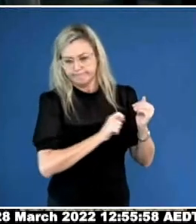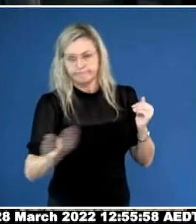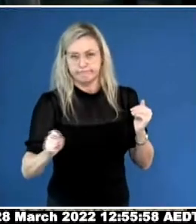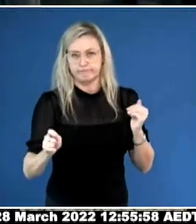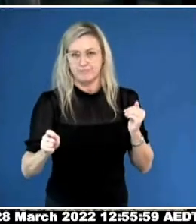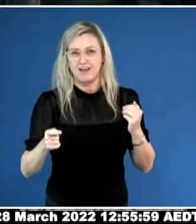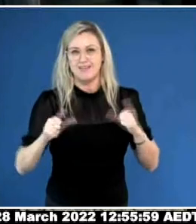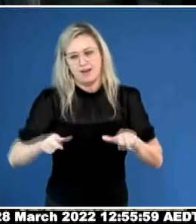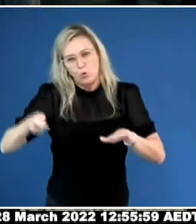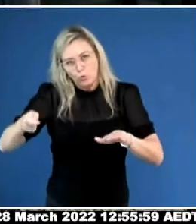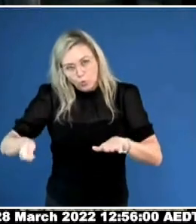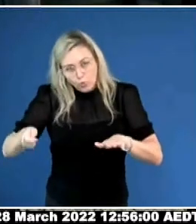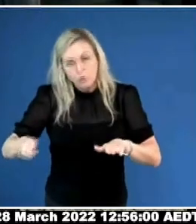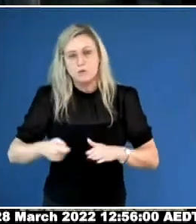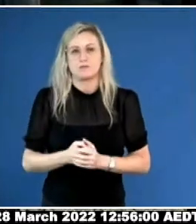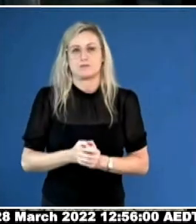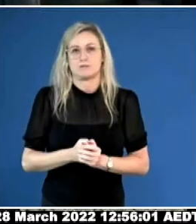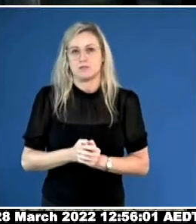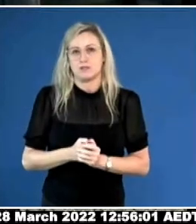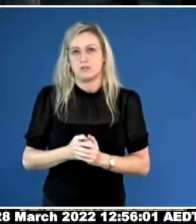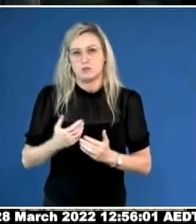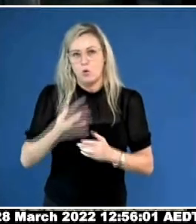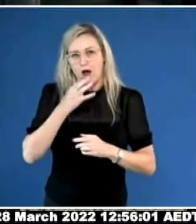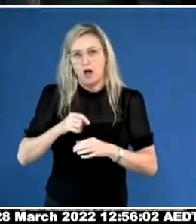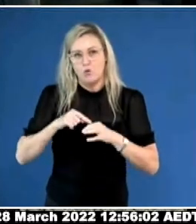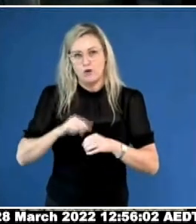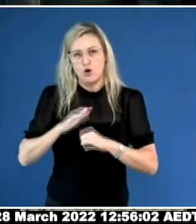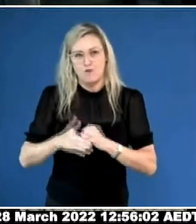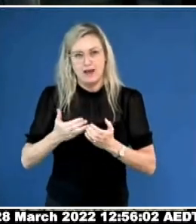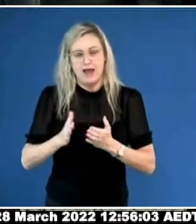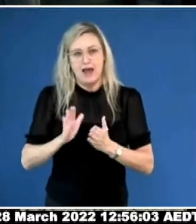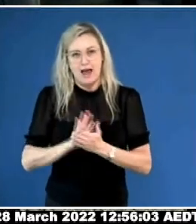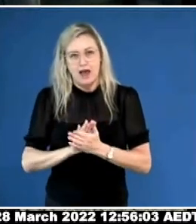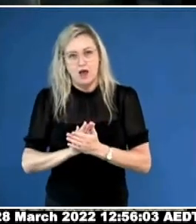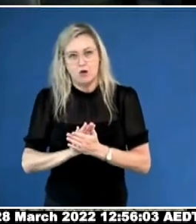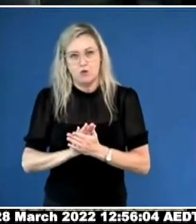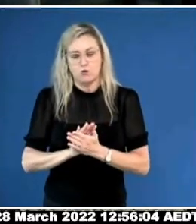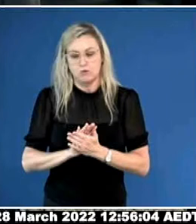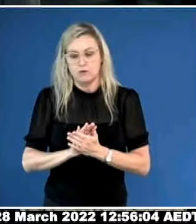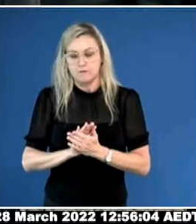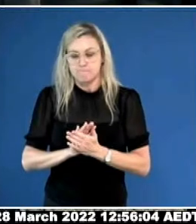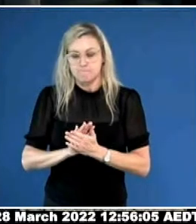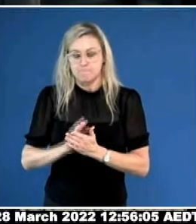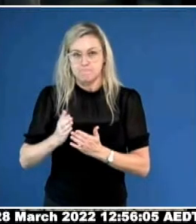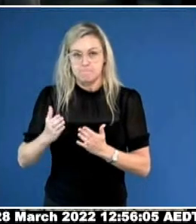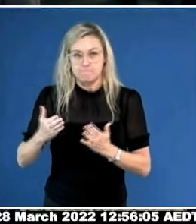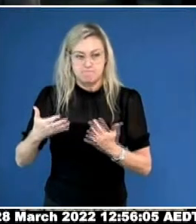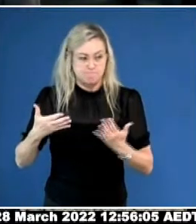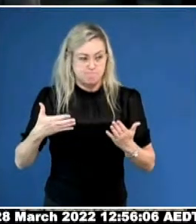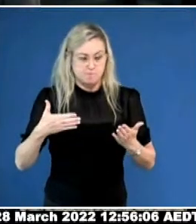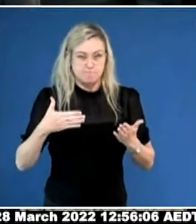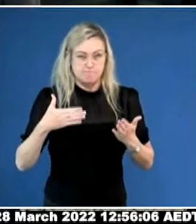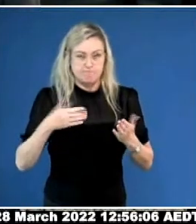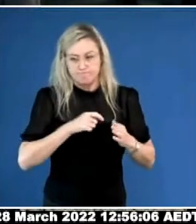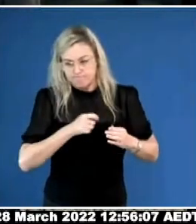system, which the intervention order is, you had one experience of, but the charges were laid,